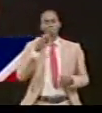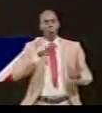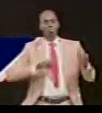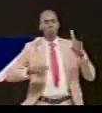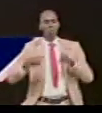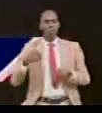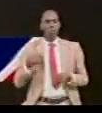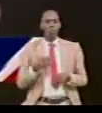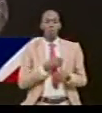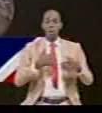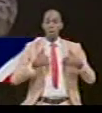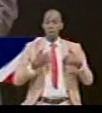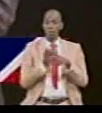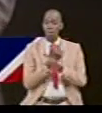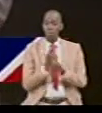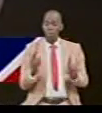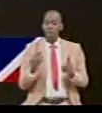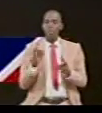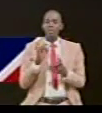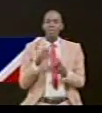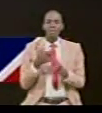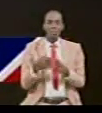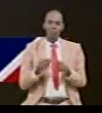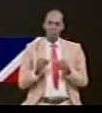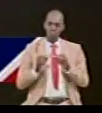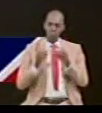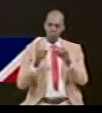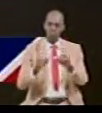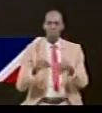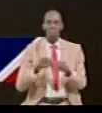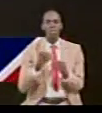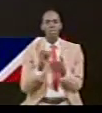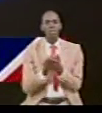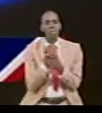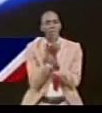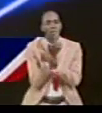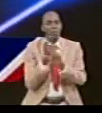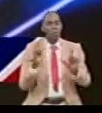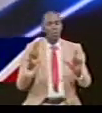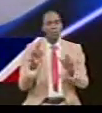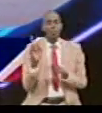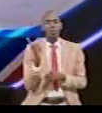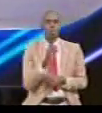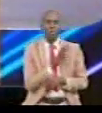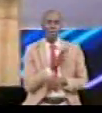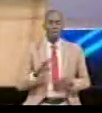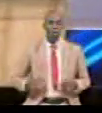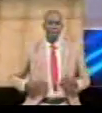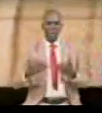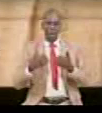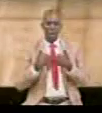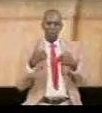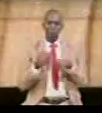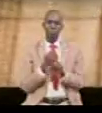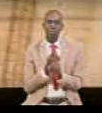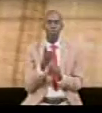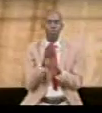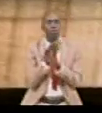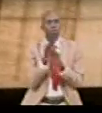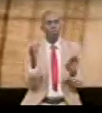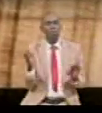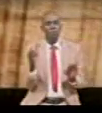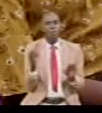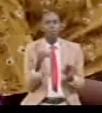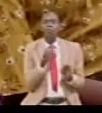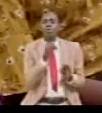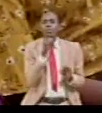fast, therefore, in the liberty where Christ has made you free. It's not talking about freedom